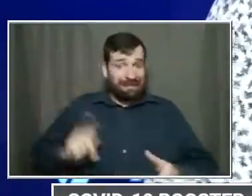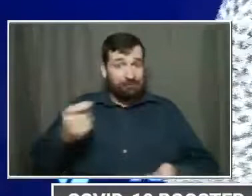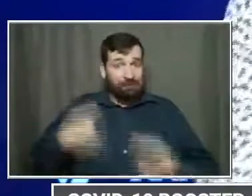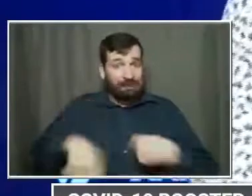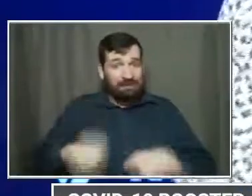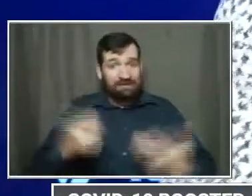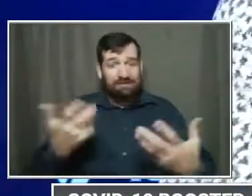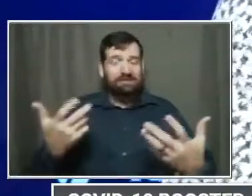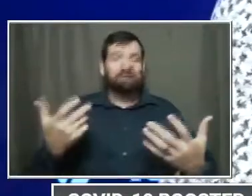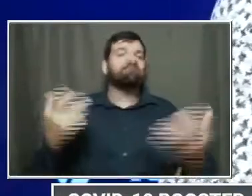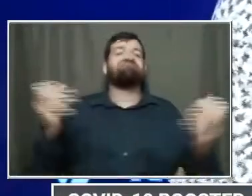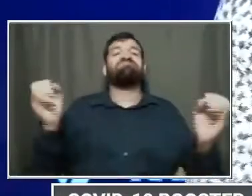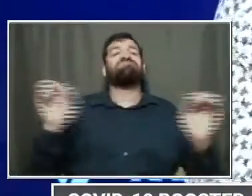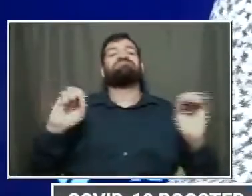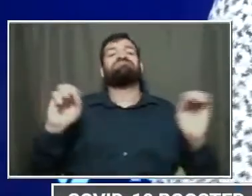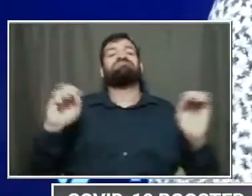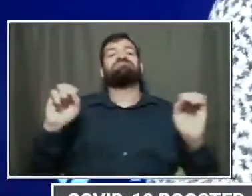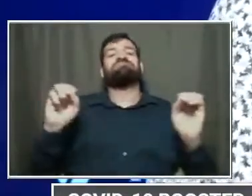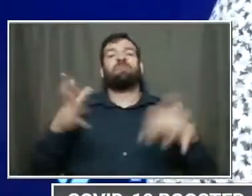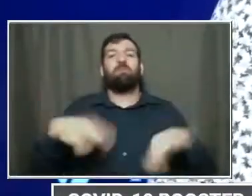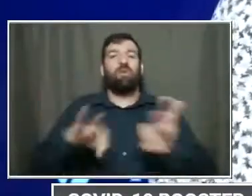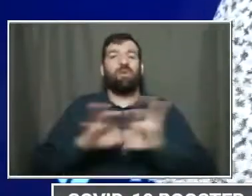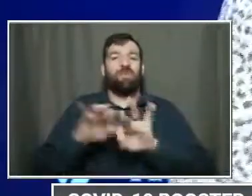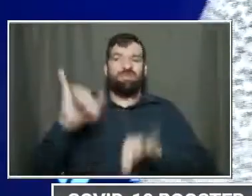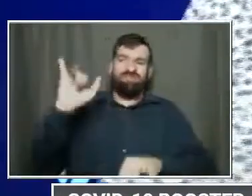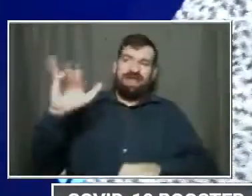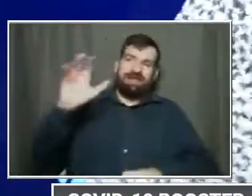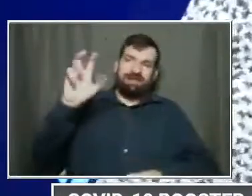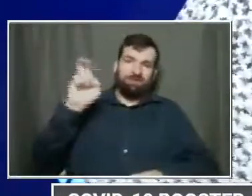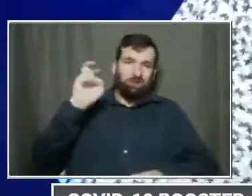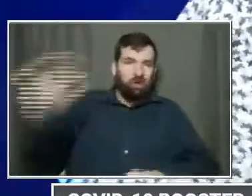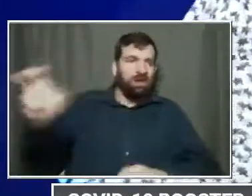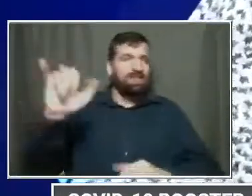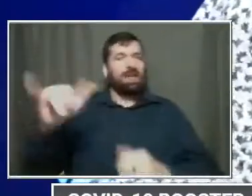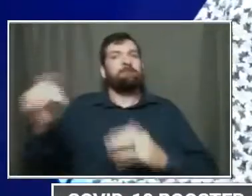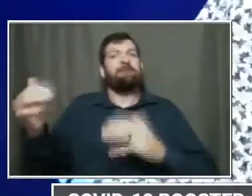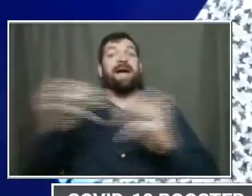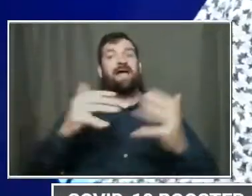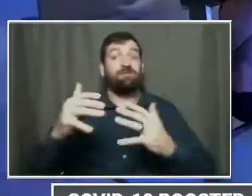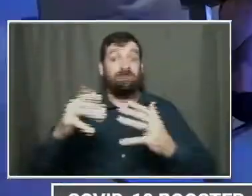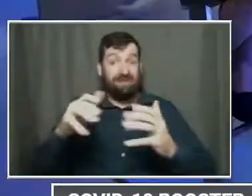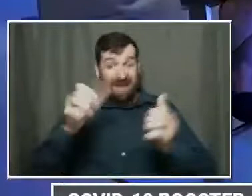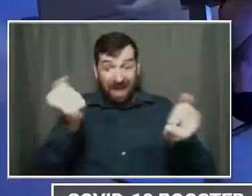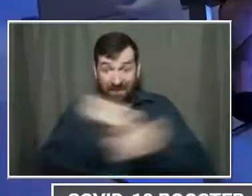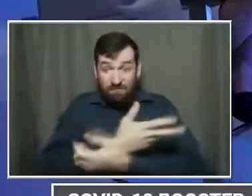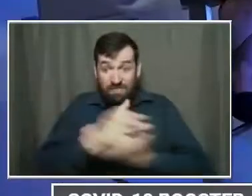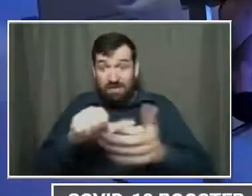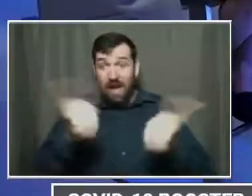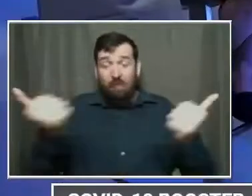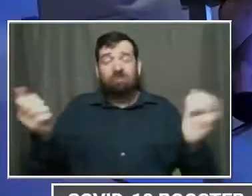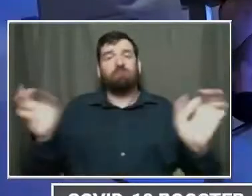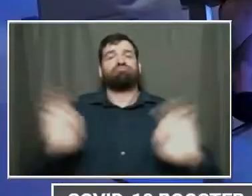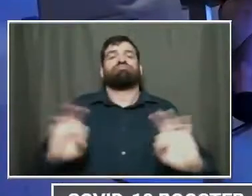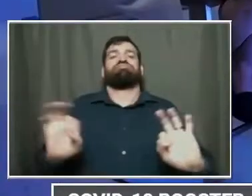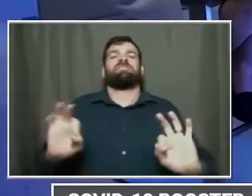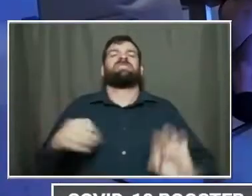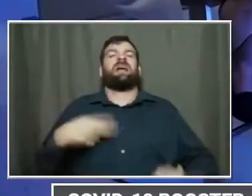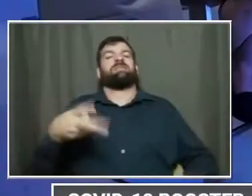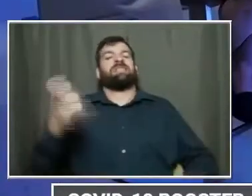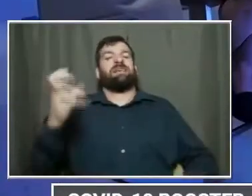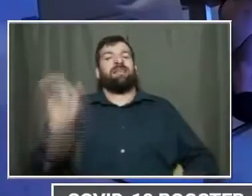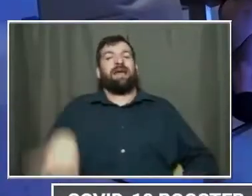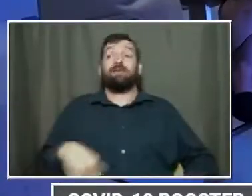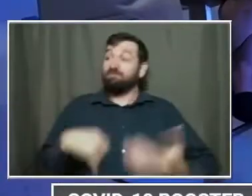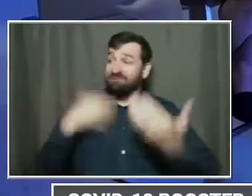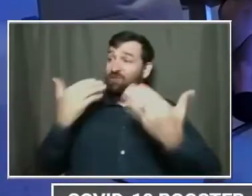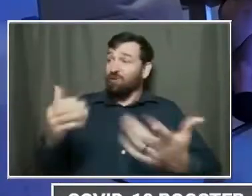else, compares to, that journey, that battle. So anything else is trivial." Cheat code. I'm stealing that one. Go for it. I'm doing